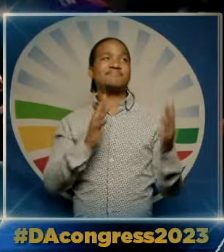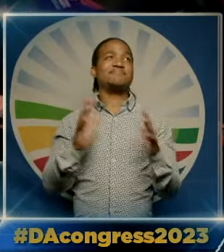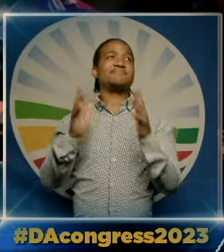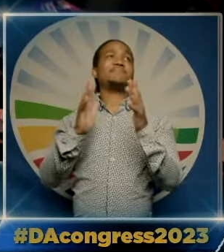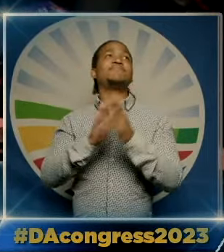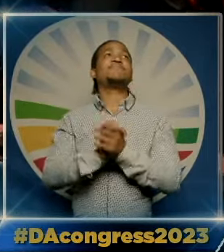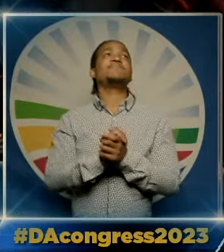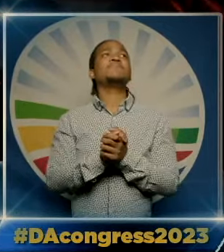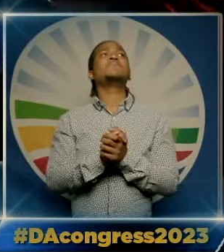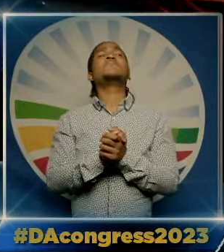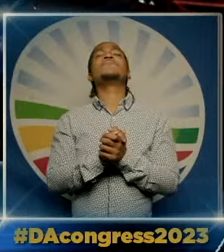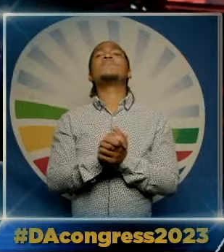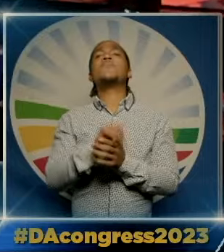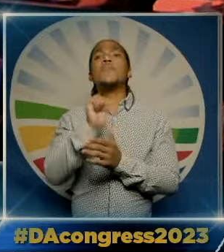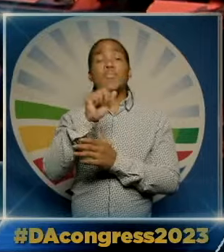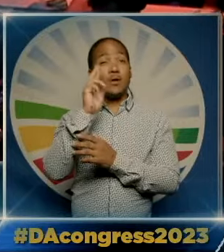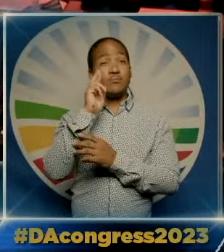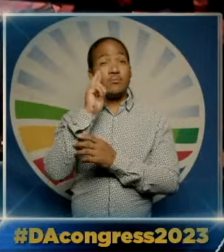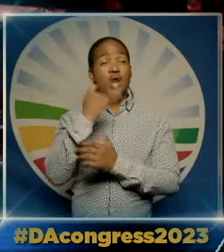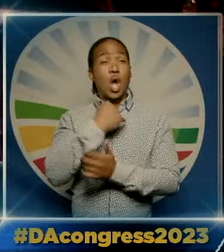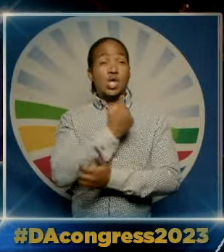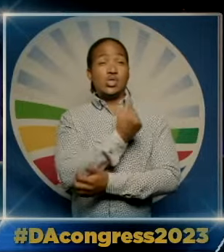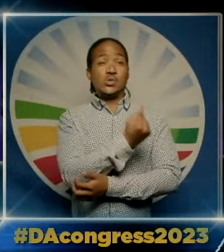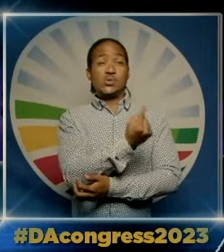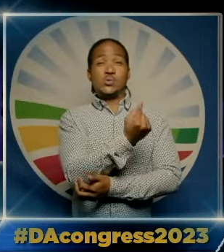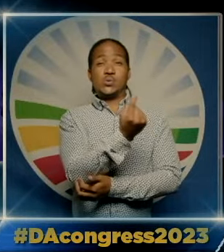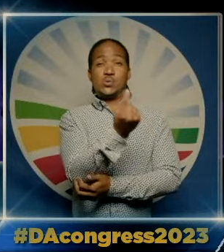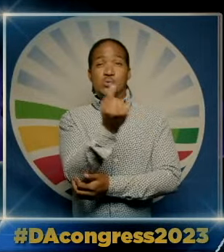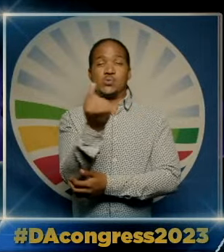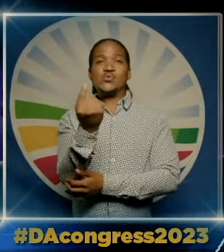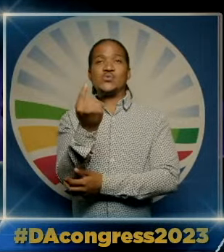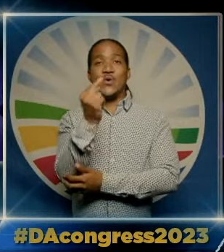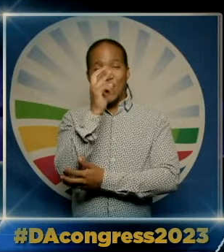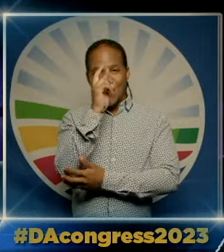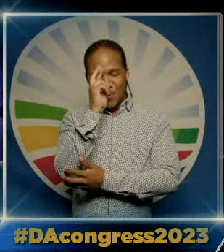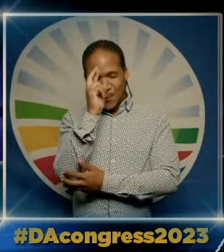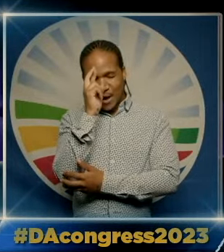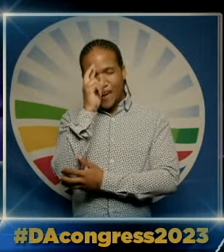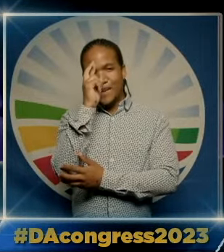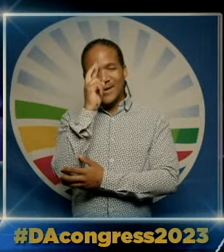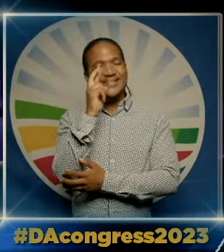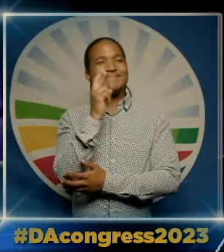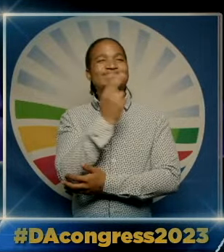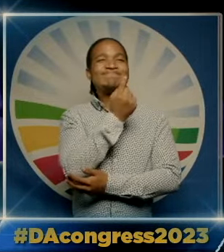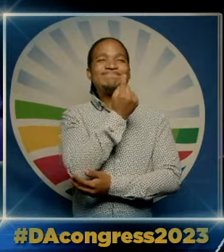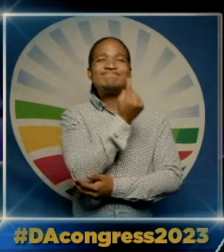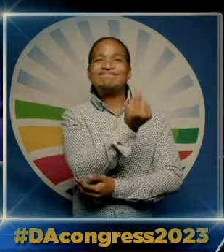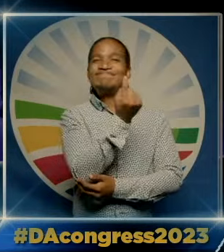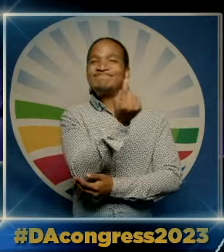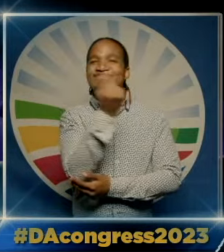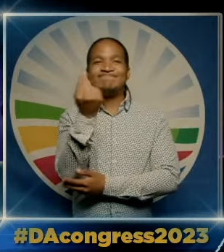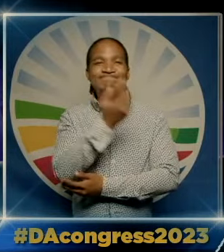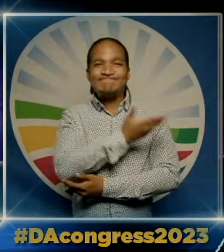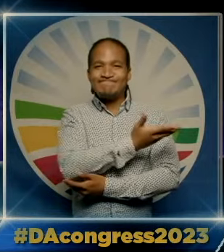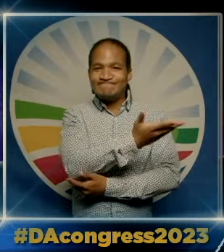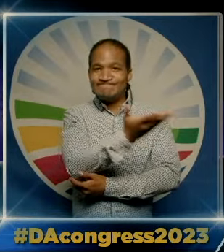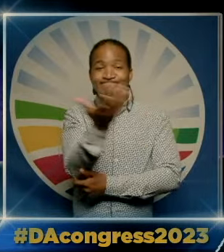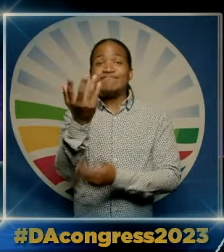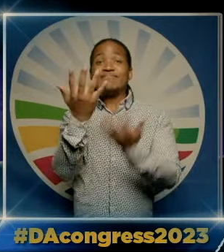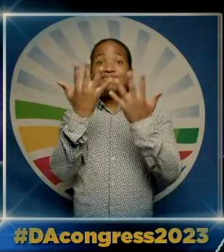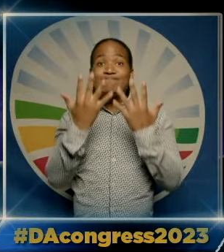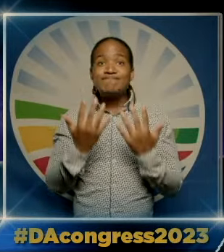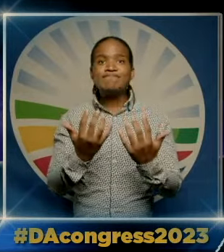And it is not just one of these individuals. It is each and every single one of these individuals